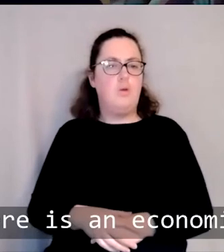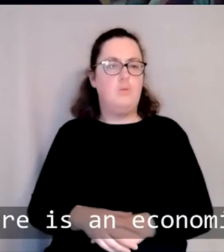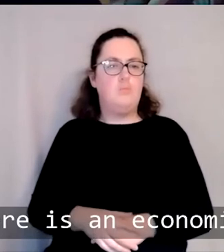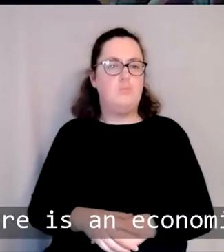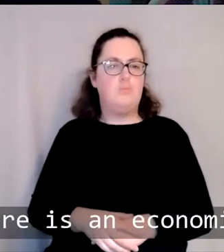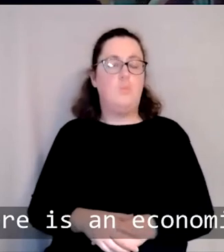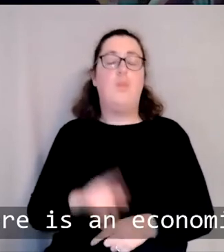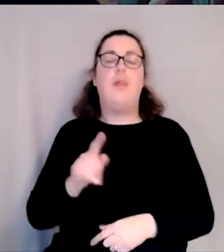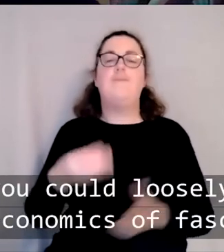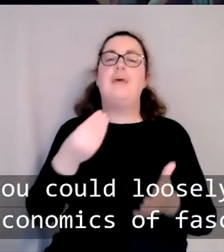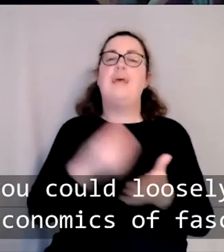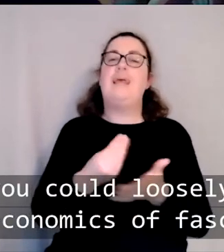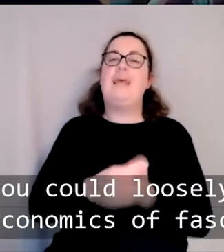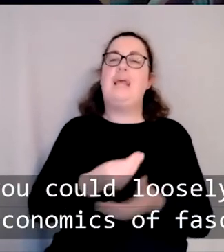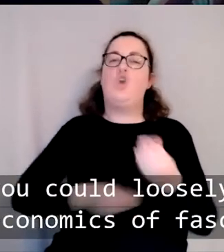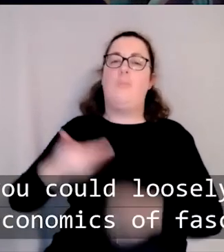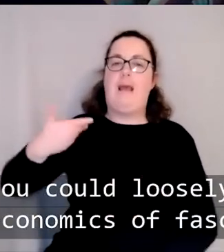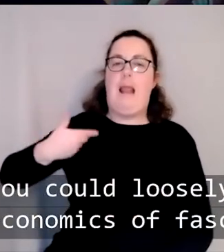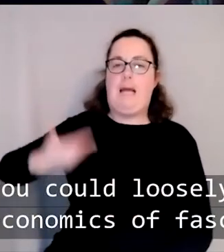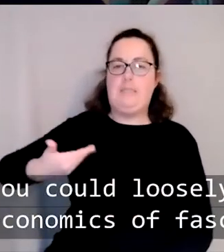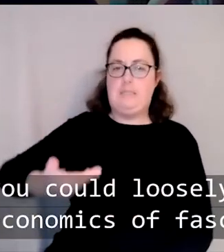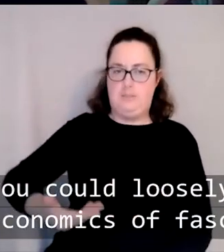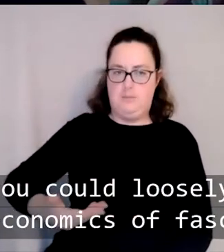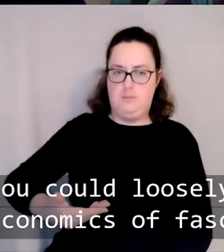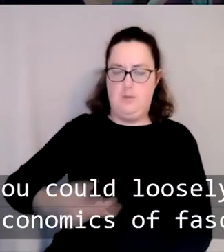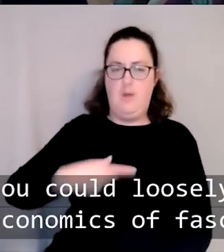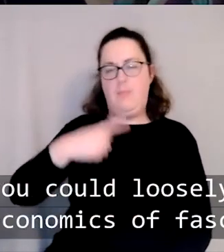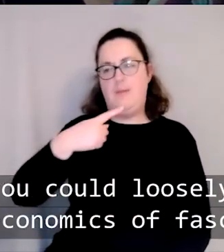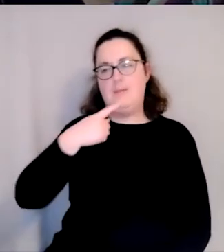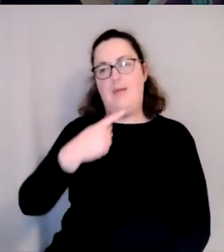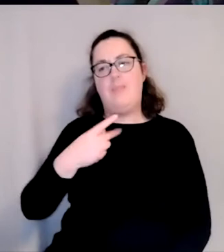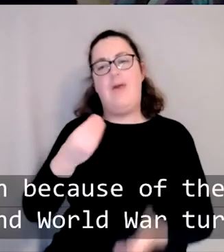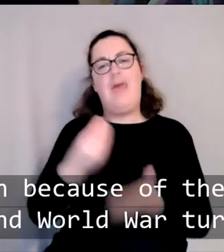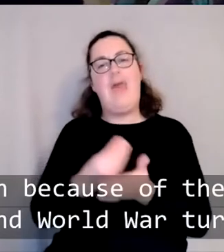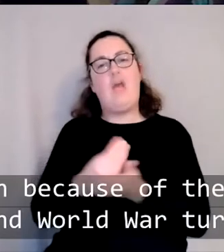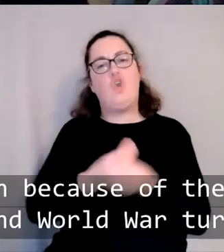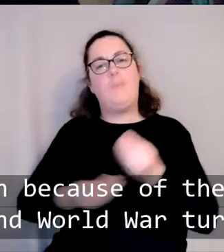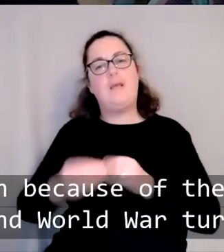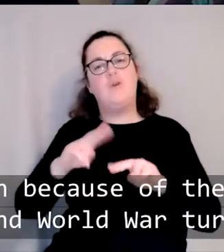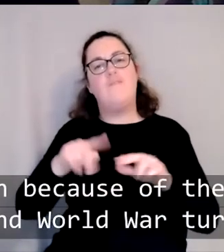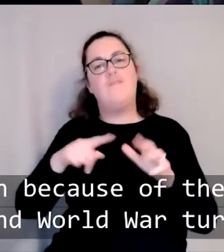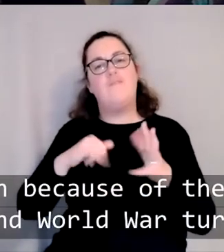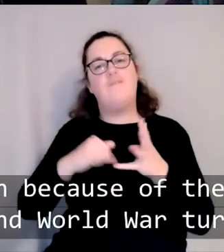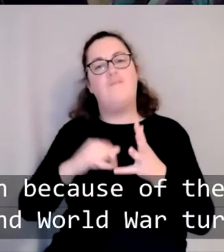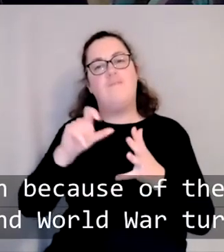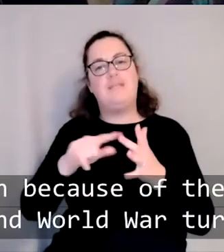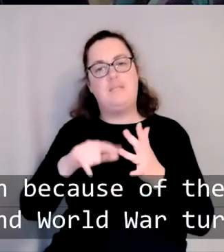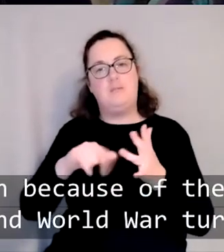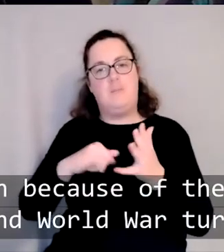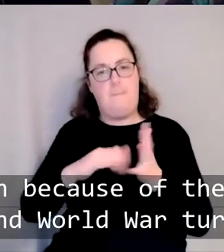kind of economic legacy, what you could loosely call the economics of fascism, which because of the way the Second World